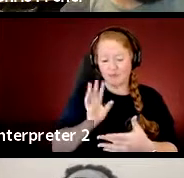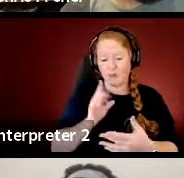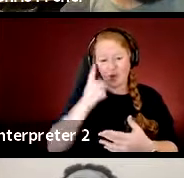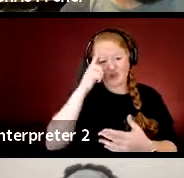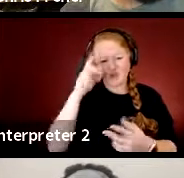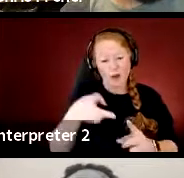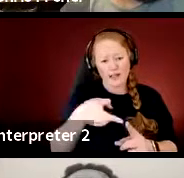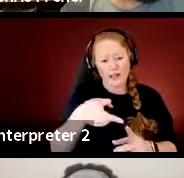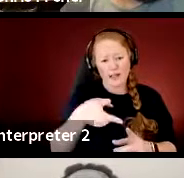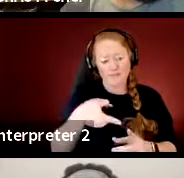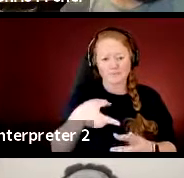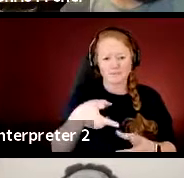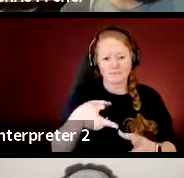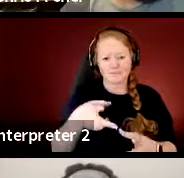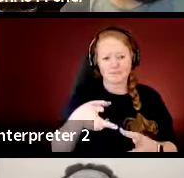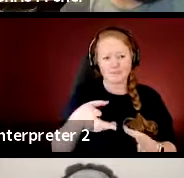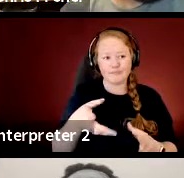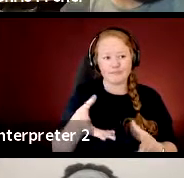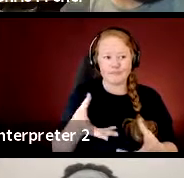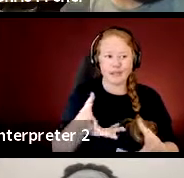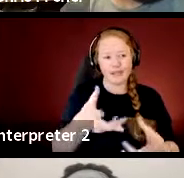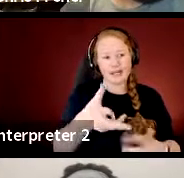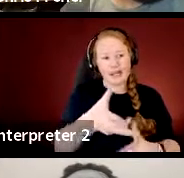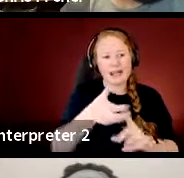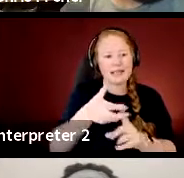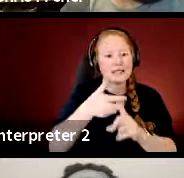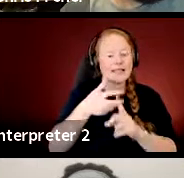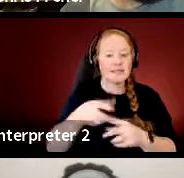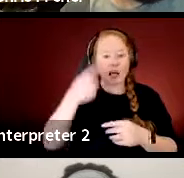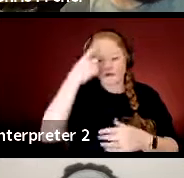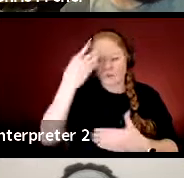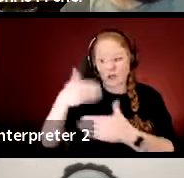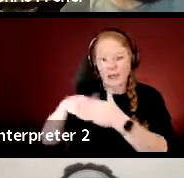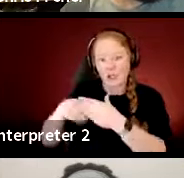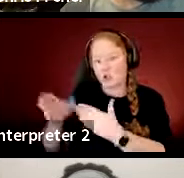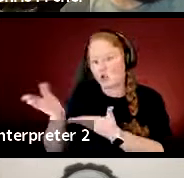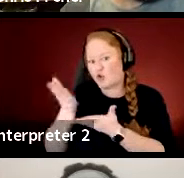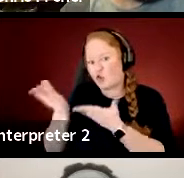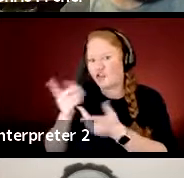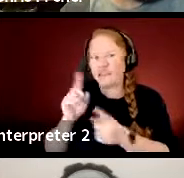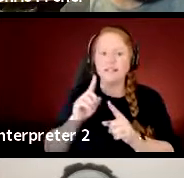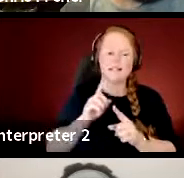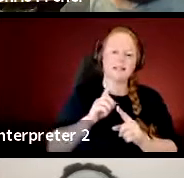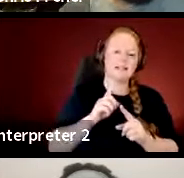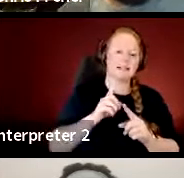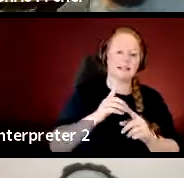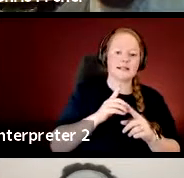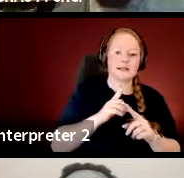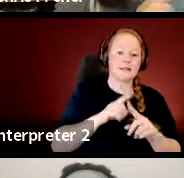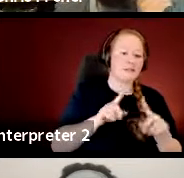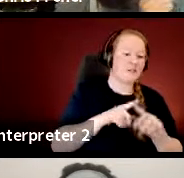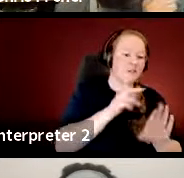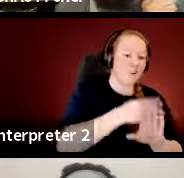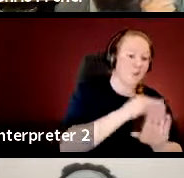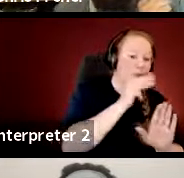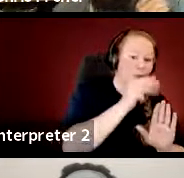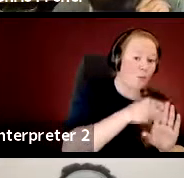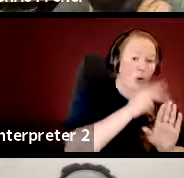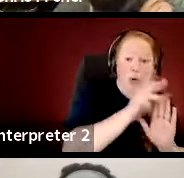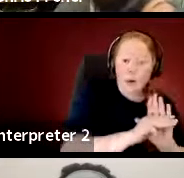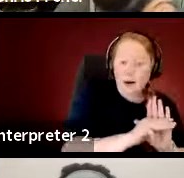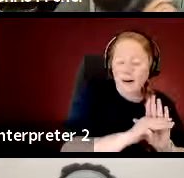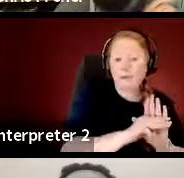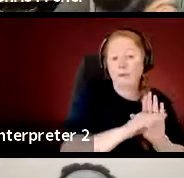system to getting into services and into shelters and into different programming. I would encourage the use